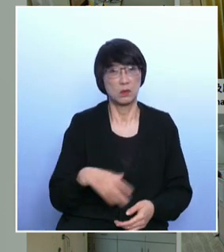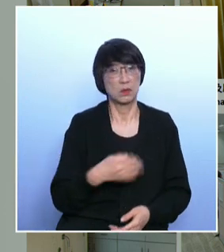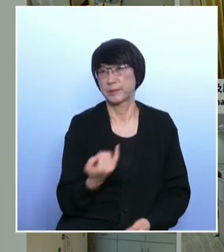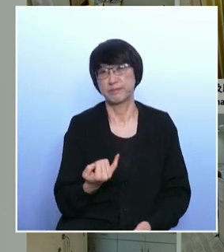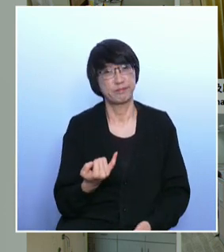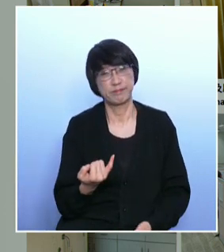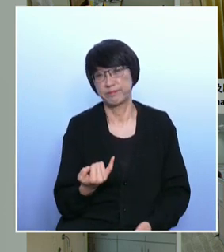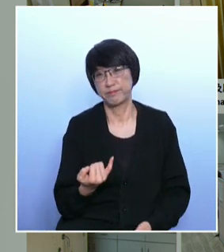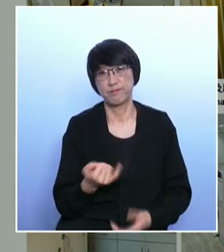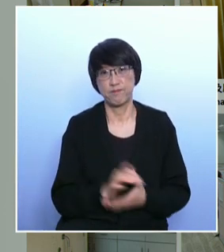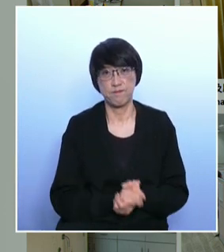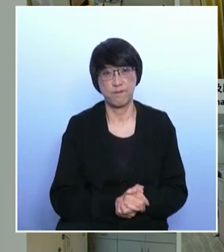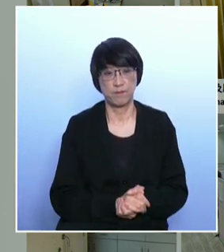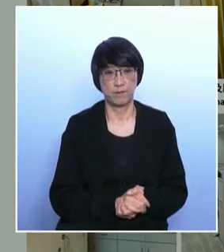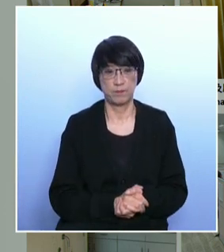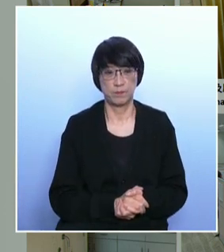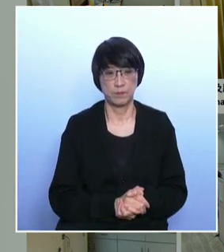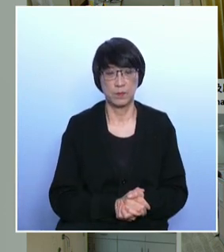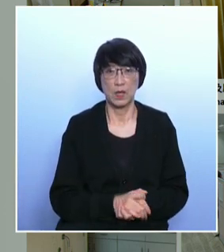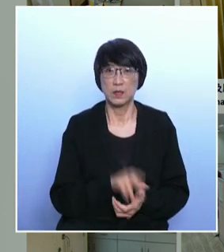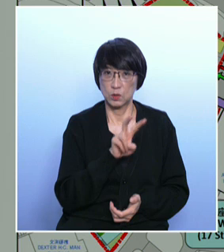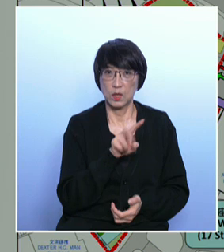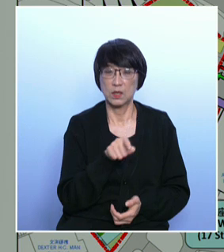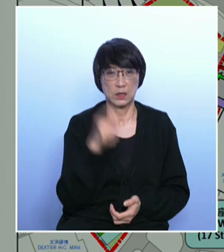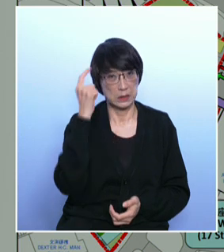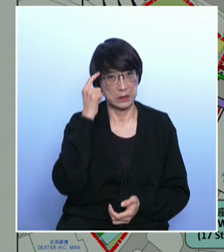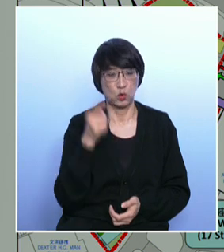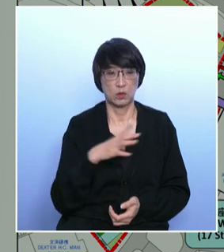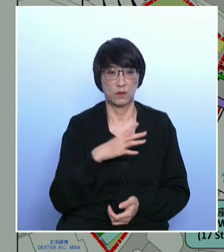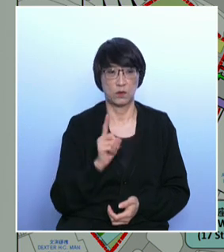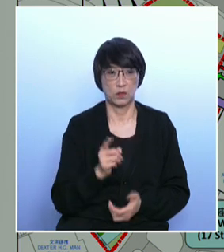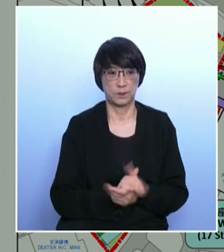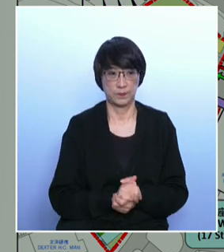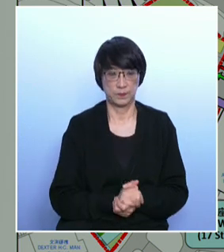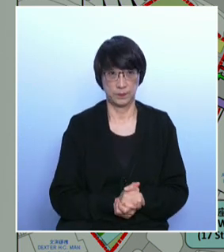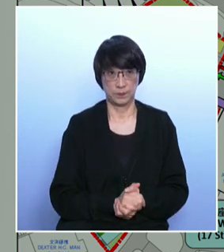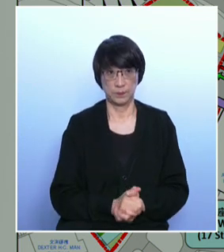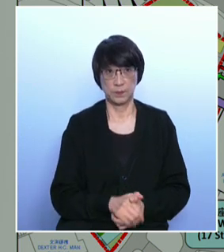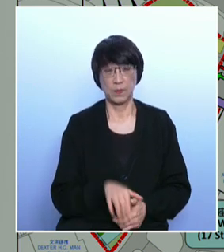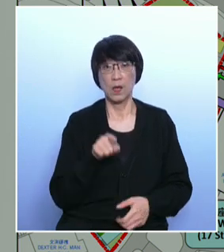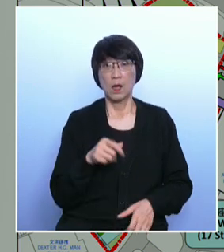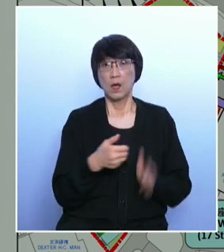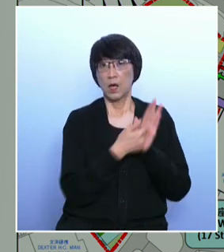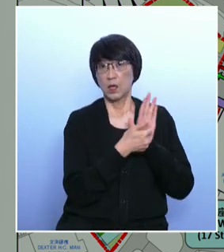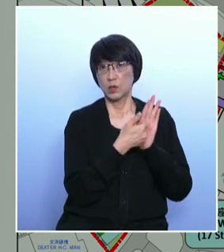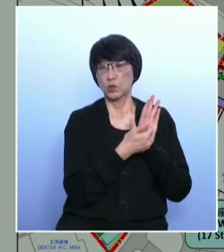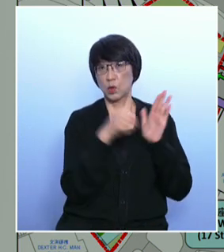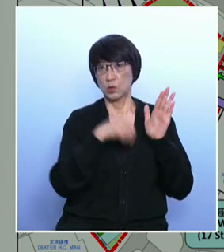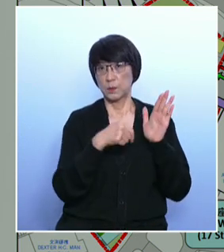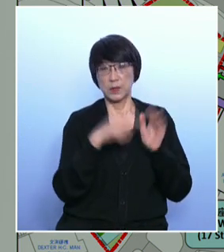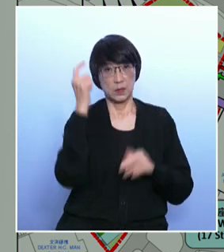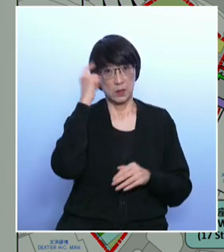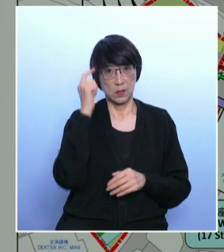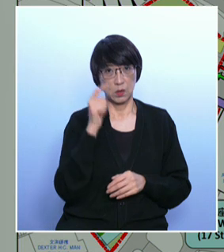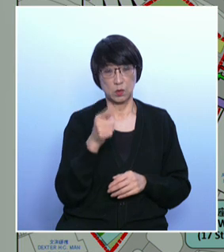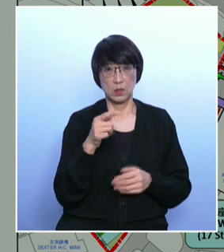or to check the physical conditions of patients. And this situation is not ideal.